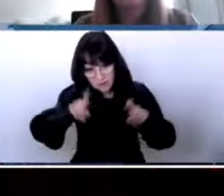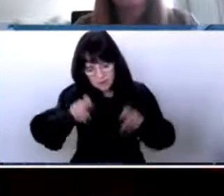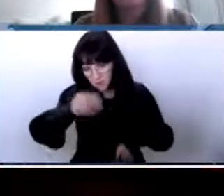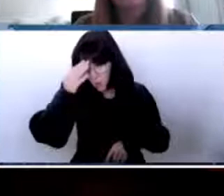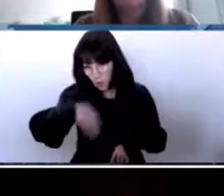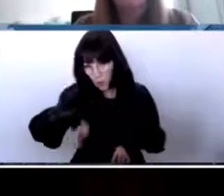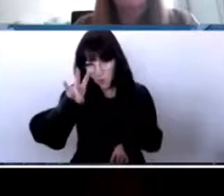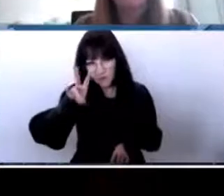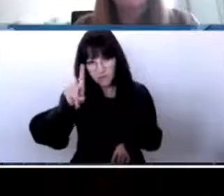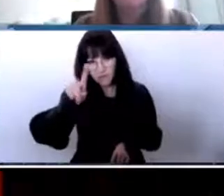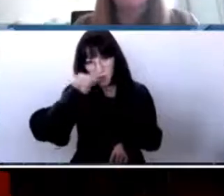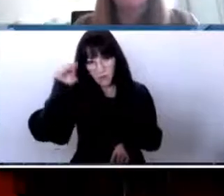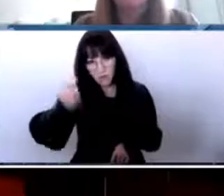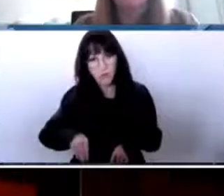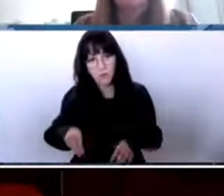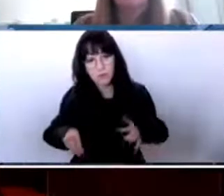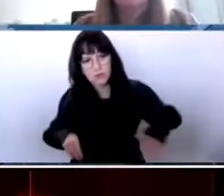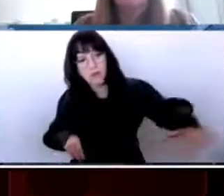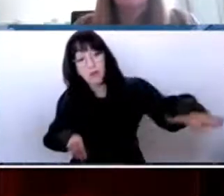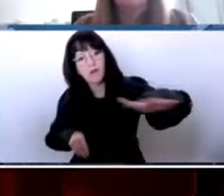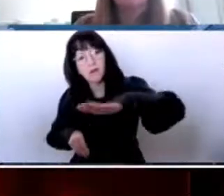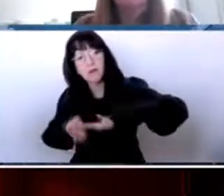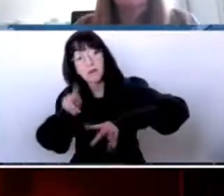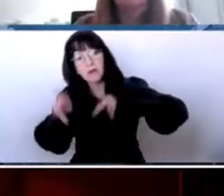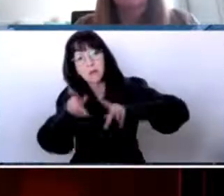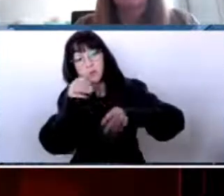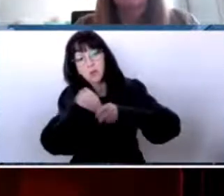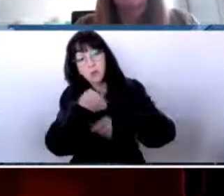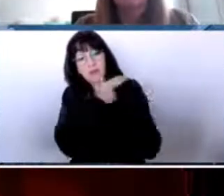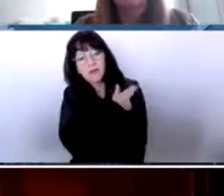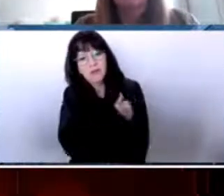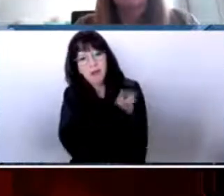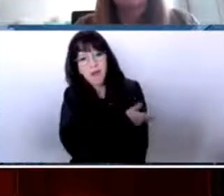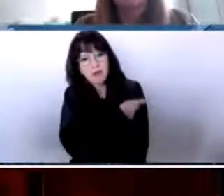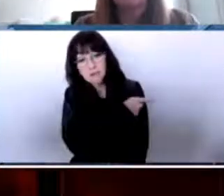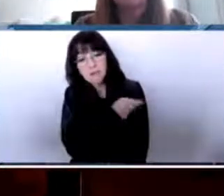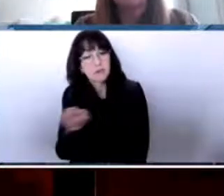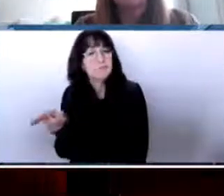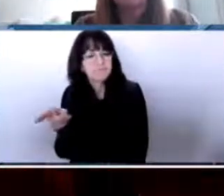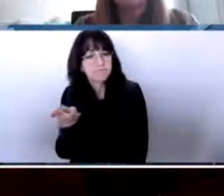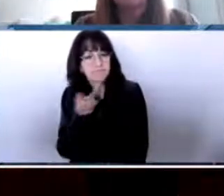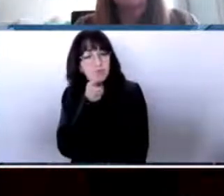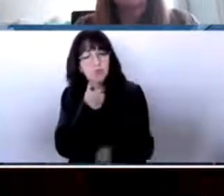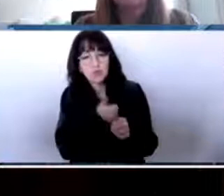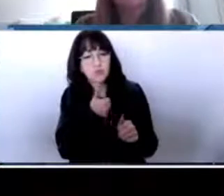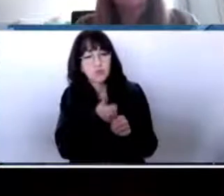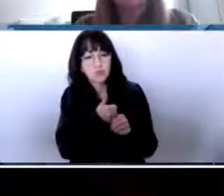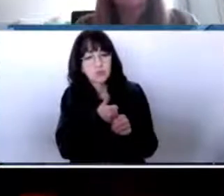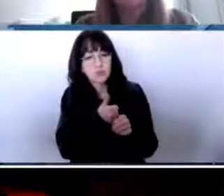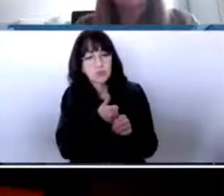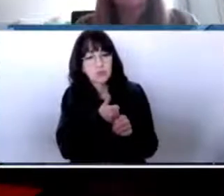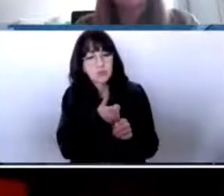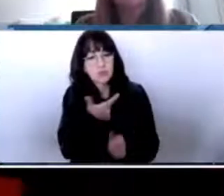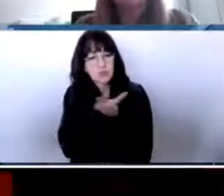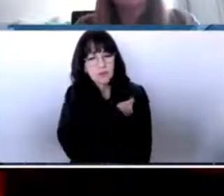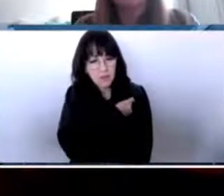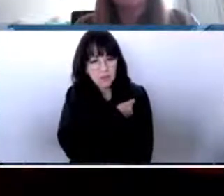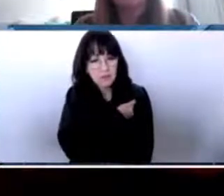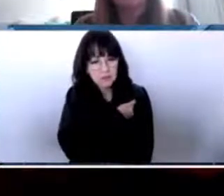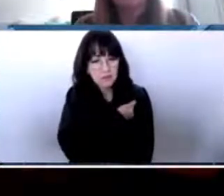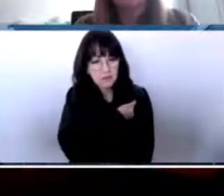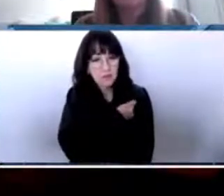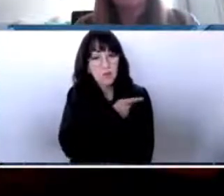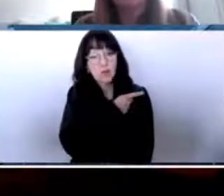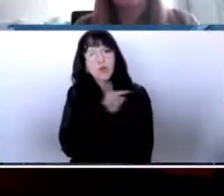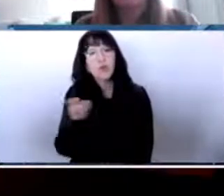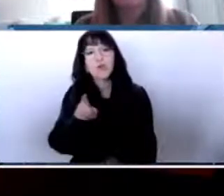71% of those who are hospitalized are people that are vaccinated. And so those testing